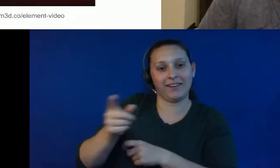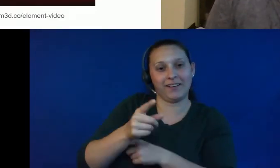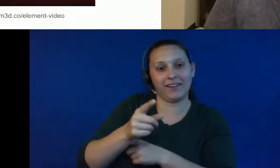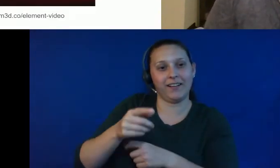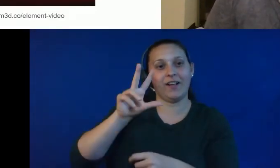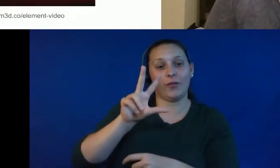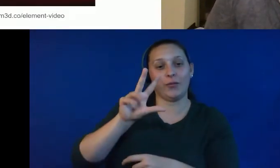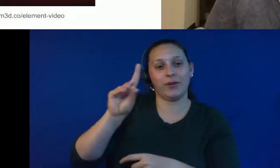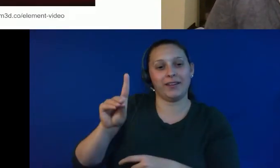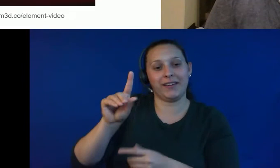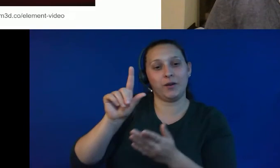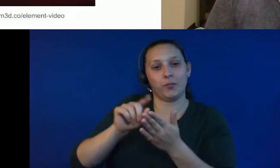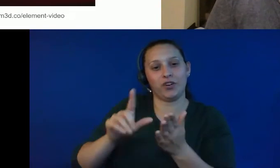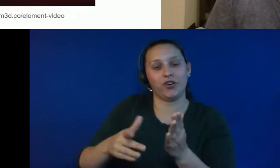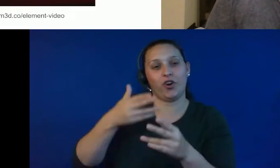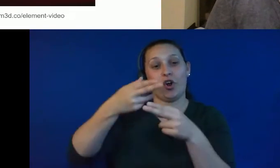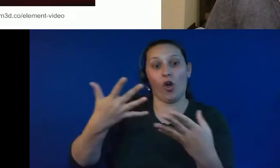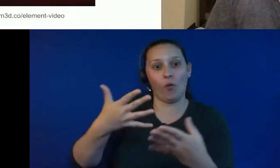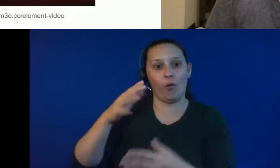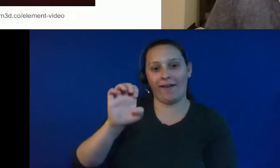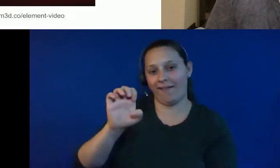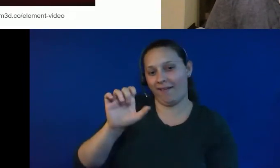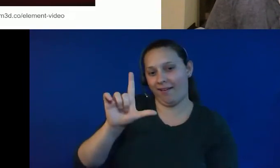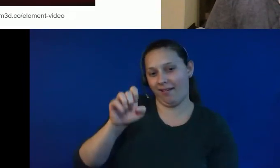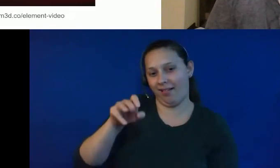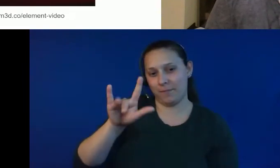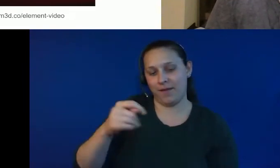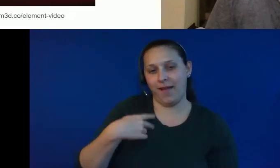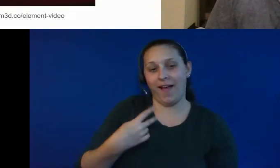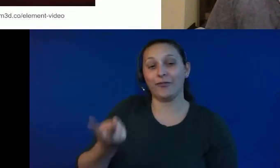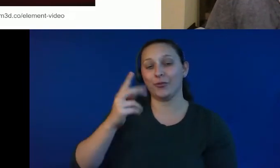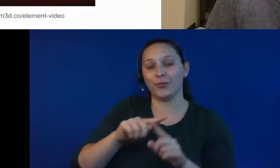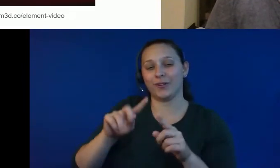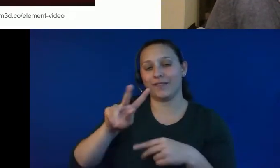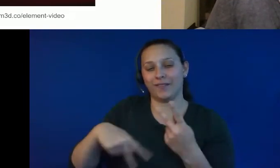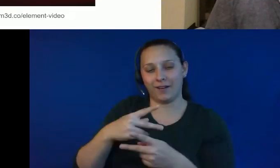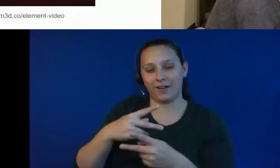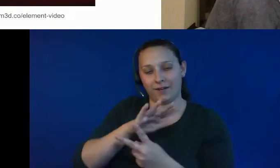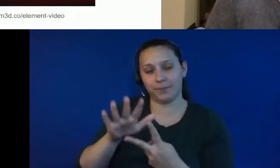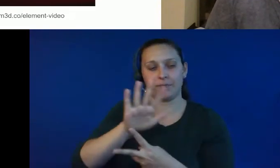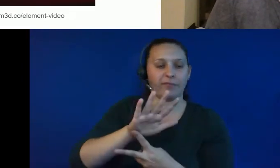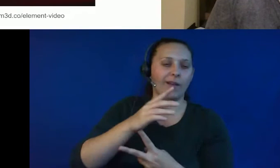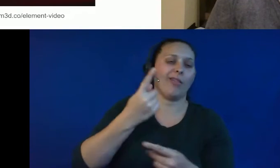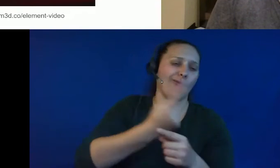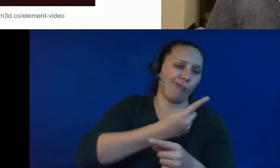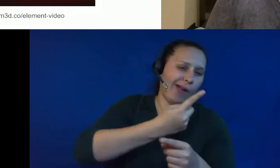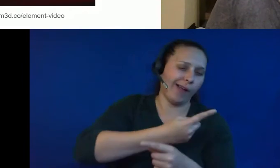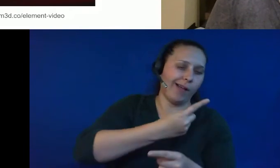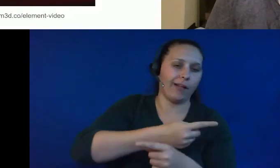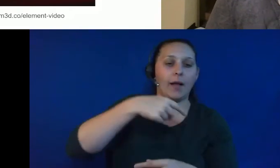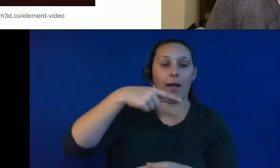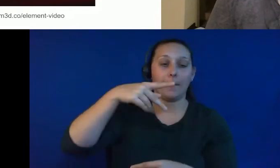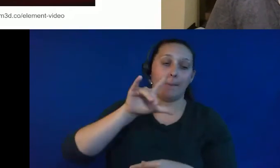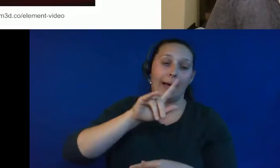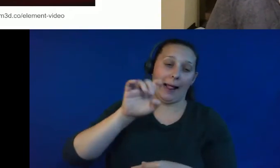Element. And what Element does is that there's going to be two versions. One is going to just be the regular Element version, which will have palette built in,